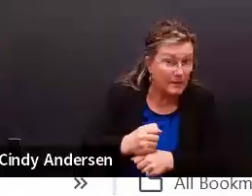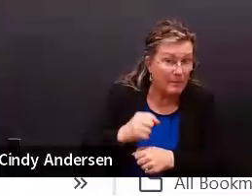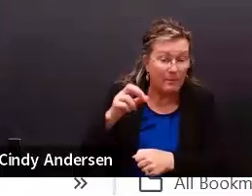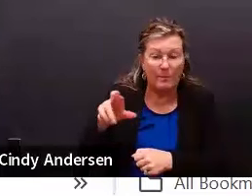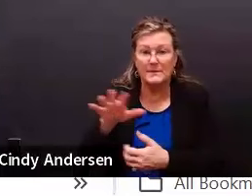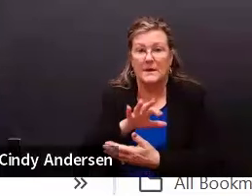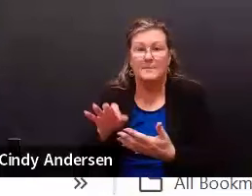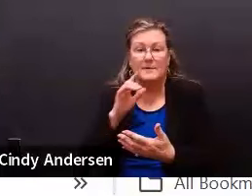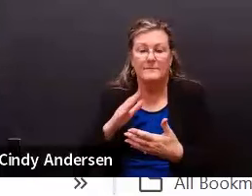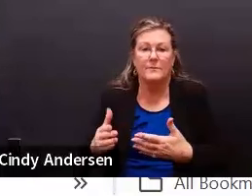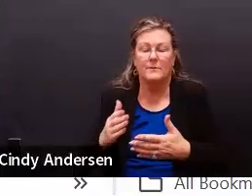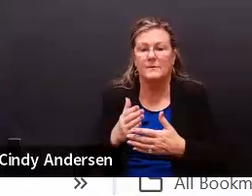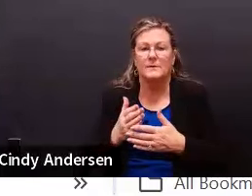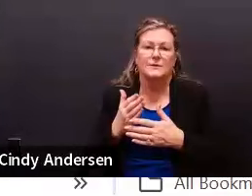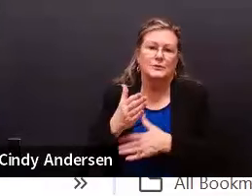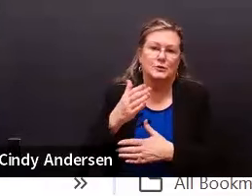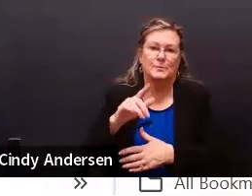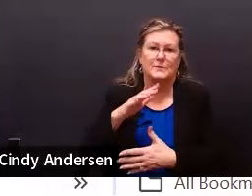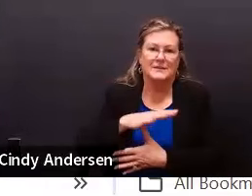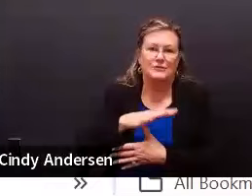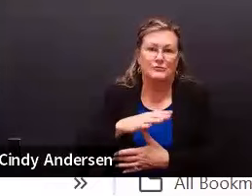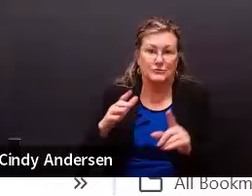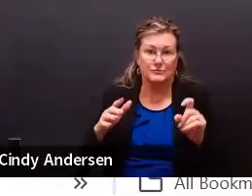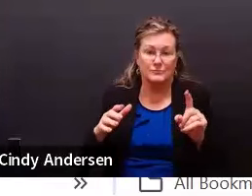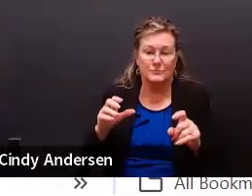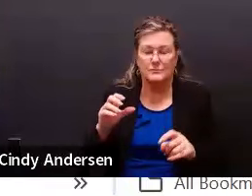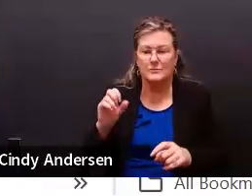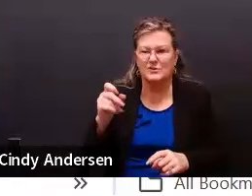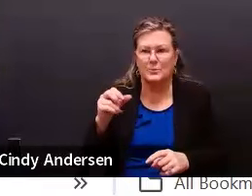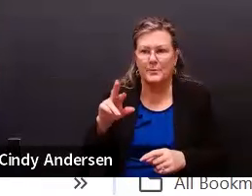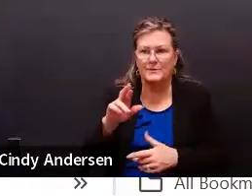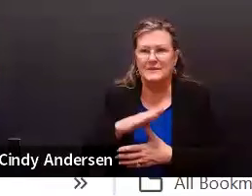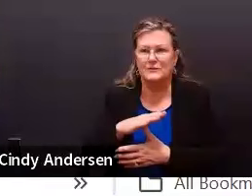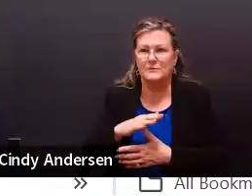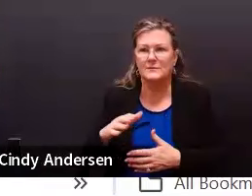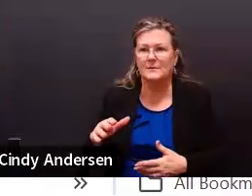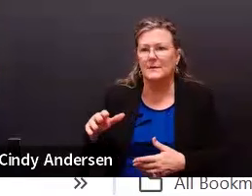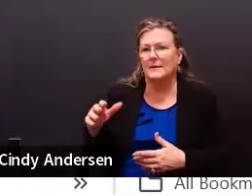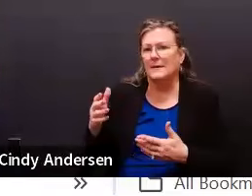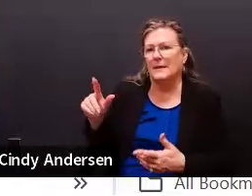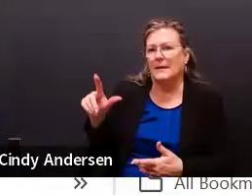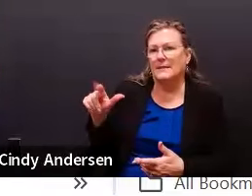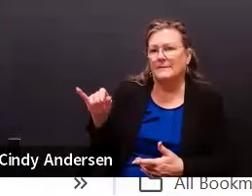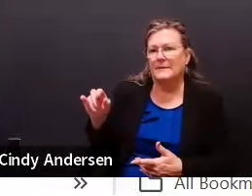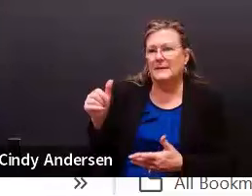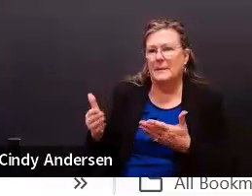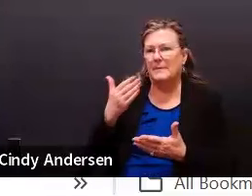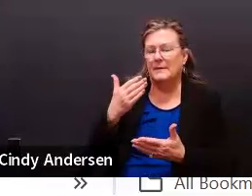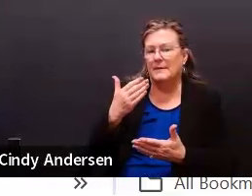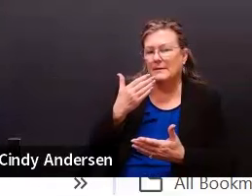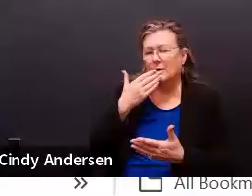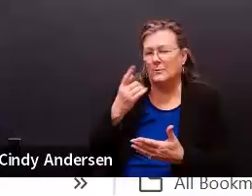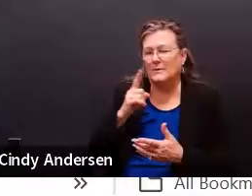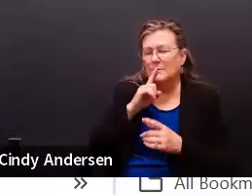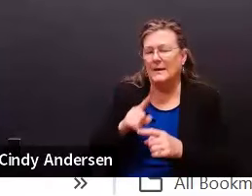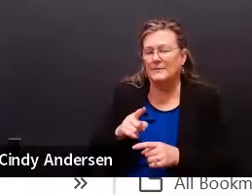for super seniors too? So I think Lavinia might be the better one to answer questions about awarding the